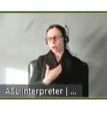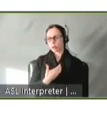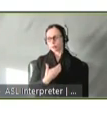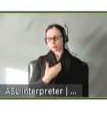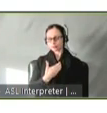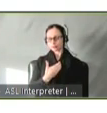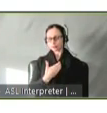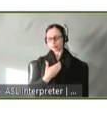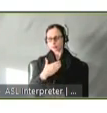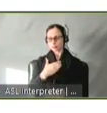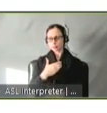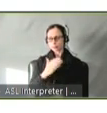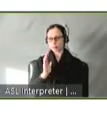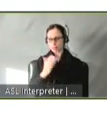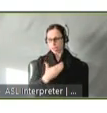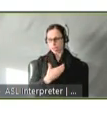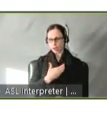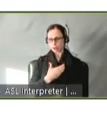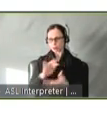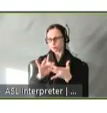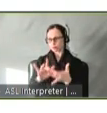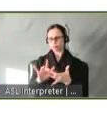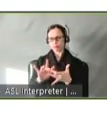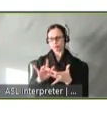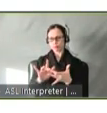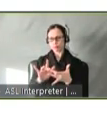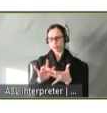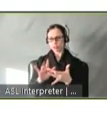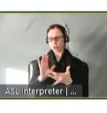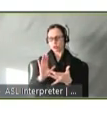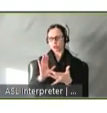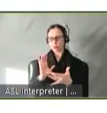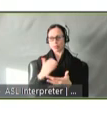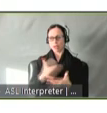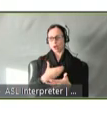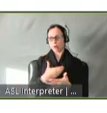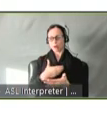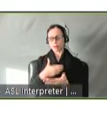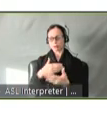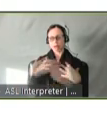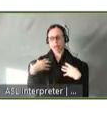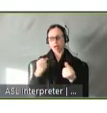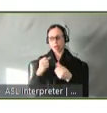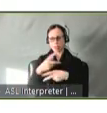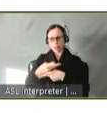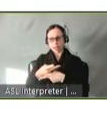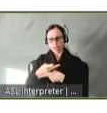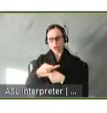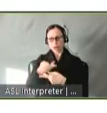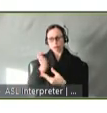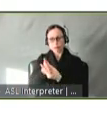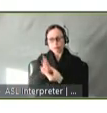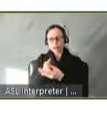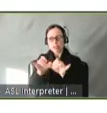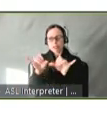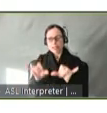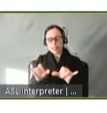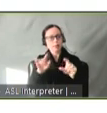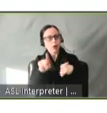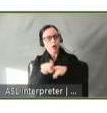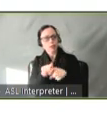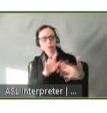our connection with our healthcare record system and direct contact with patients. And we continue